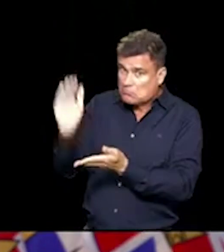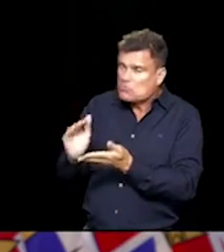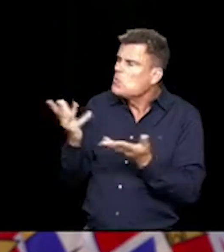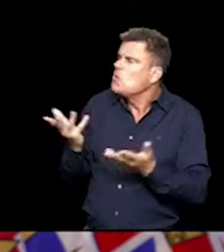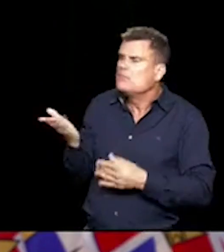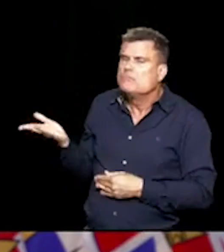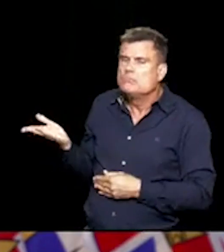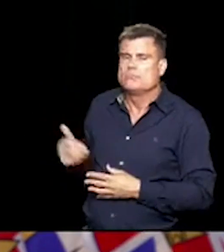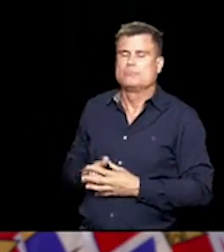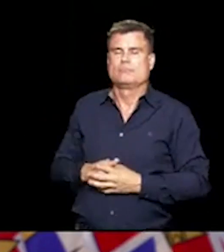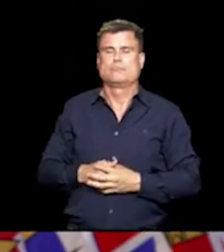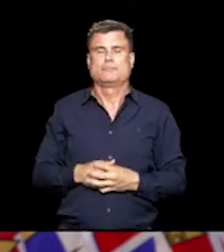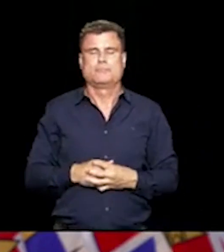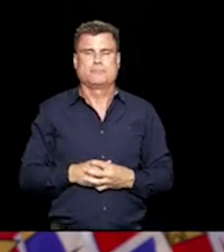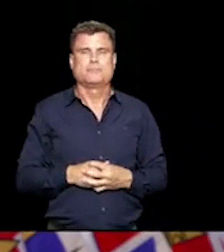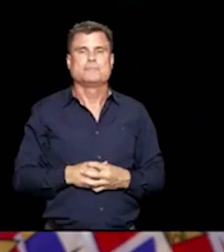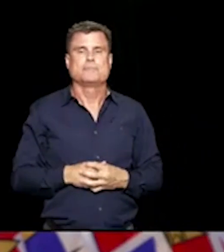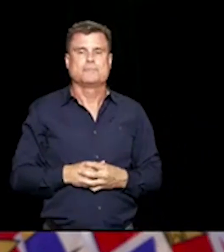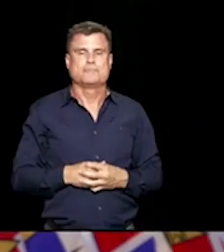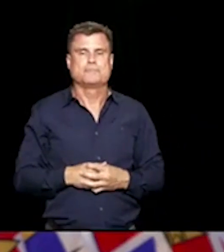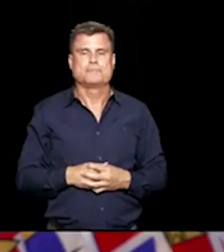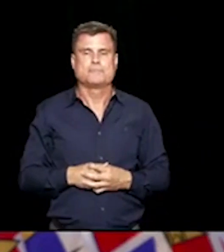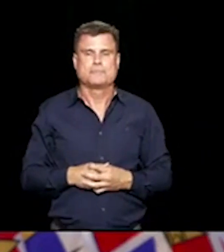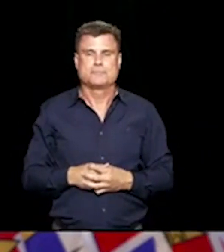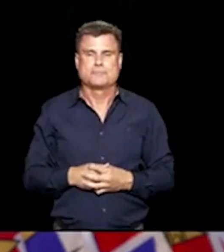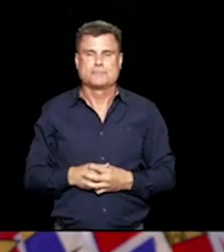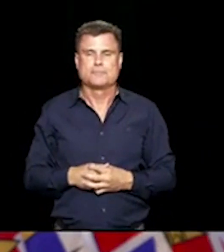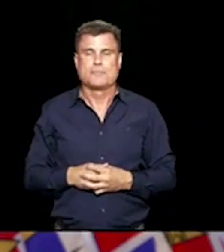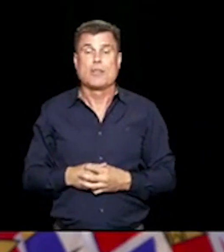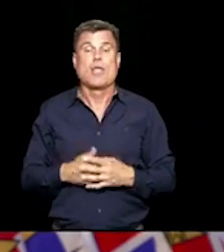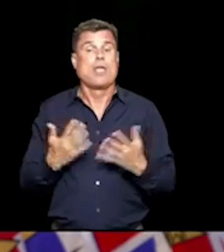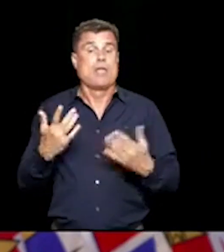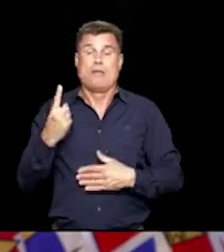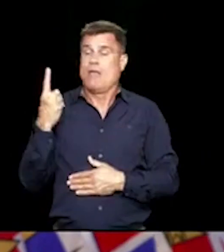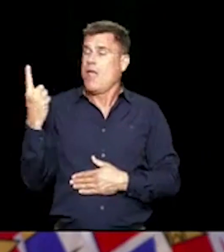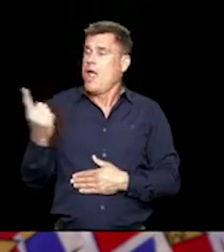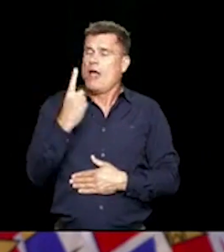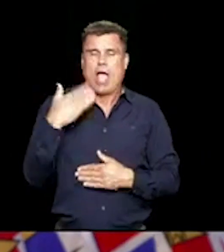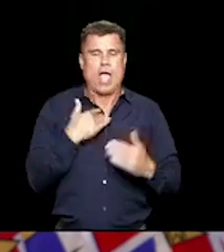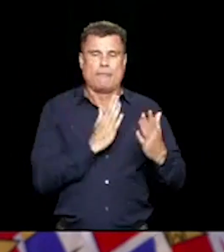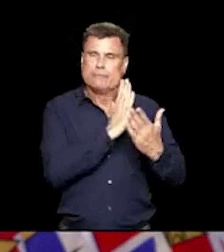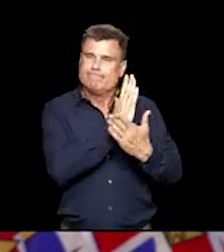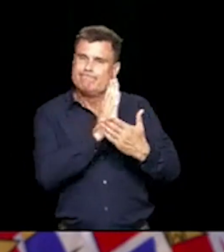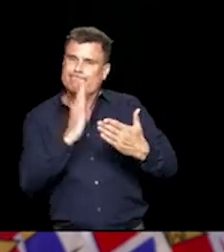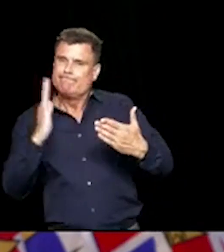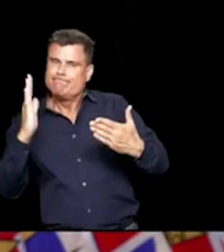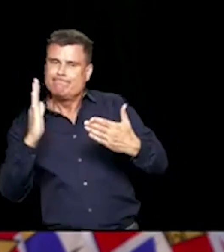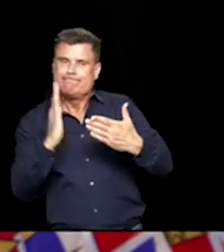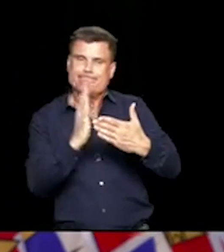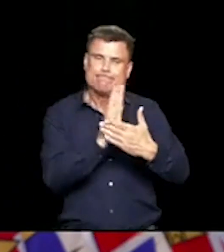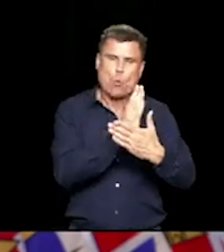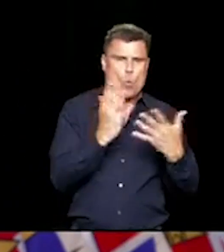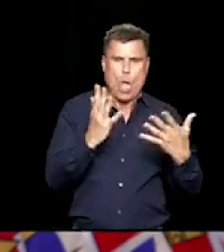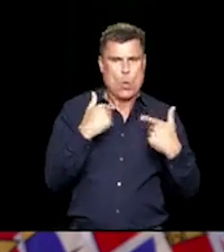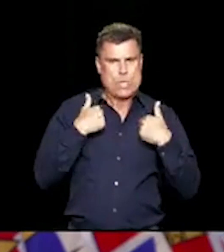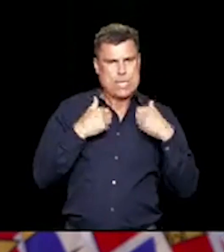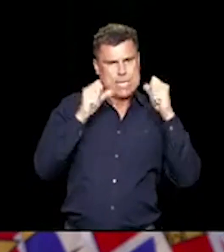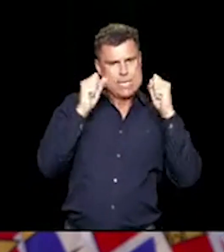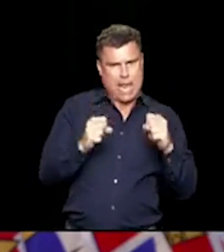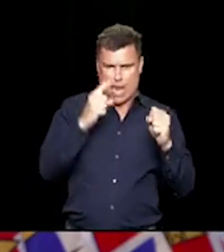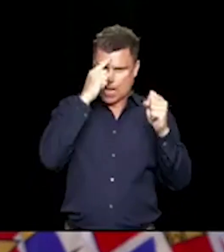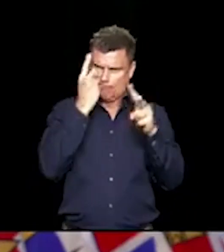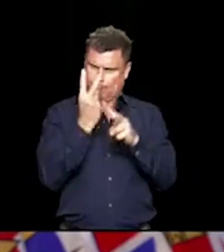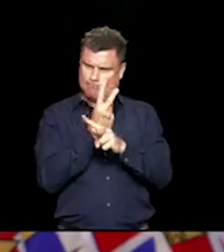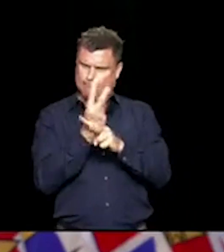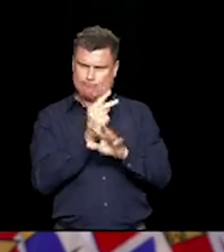please? Yeah, so there's always a spectrum of things that we can consider. I think we